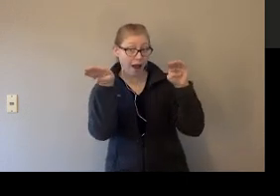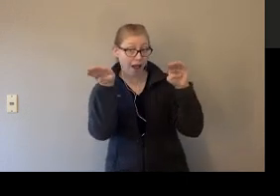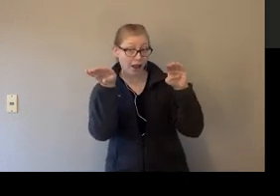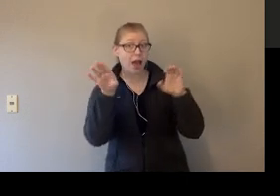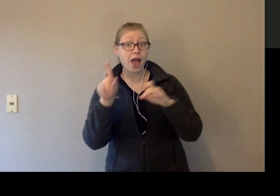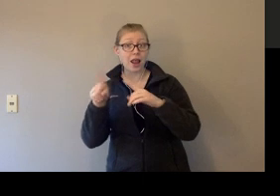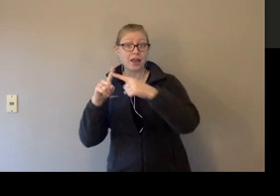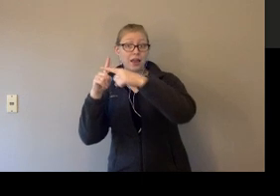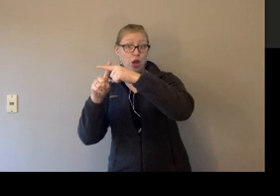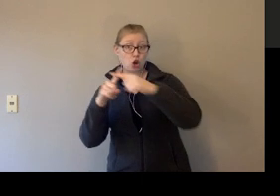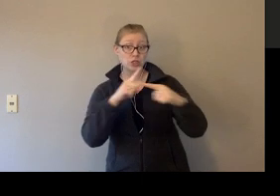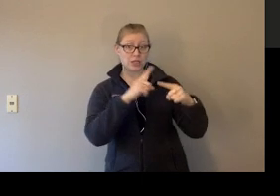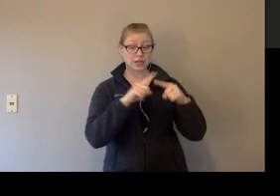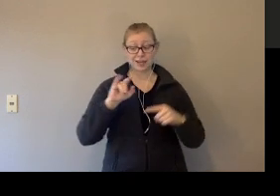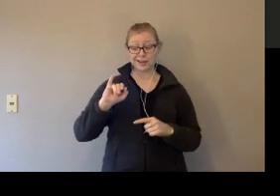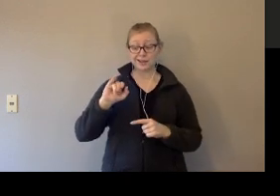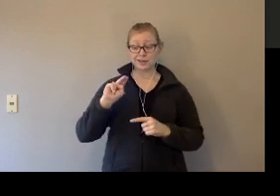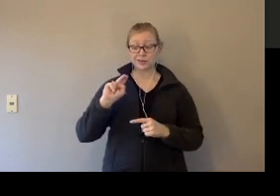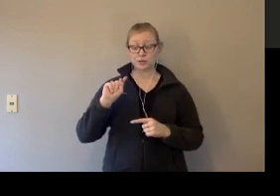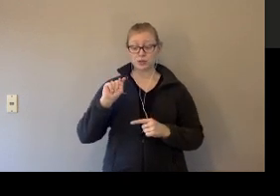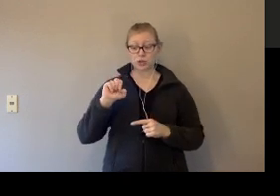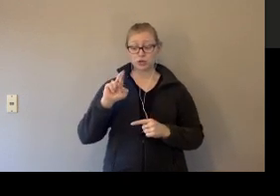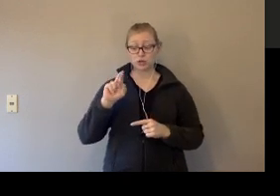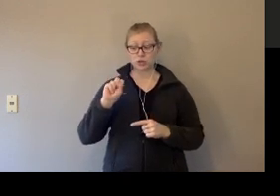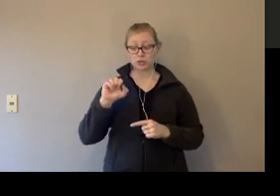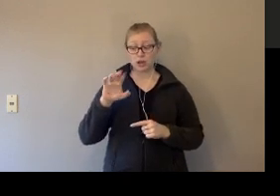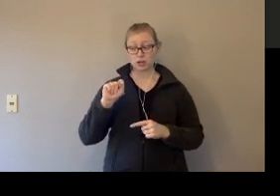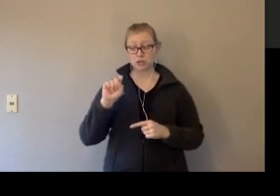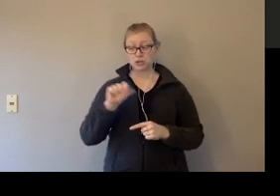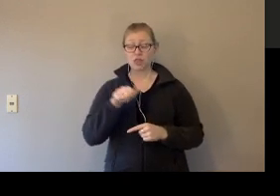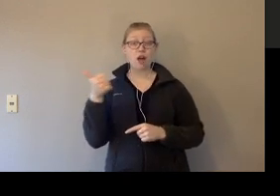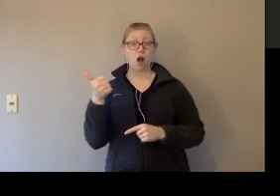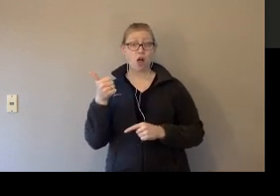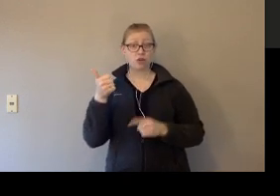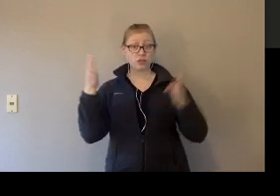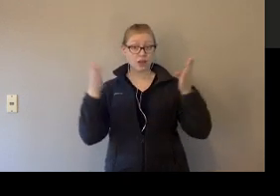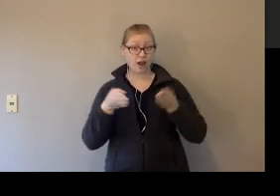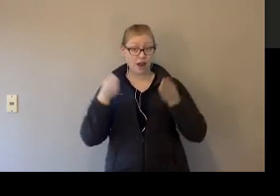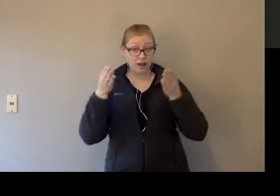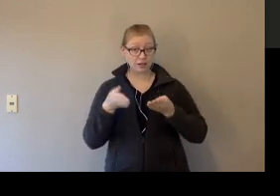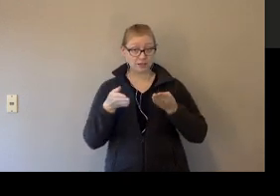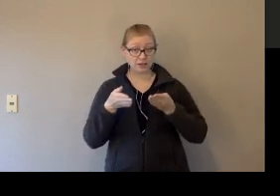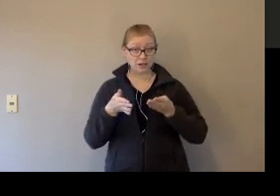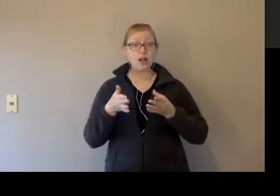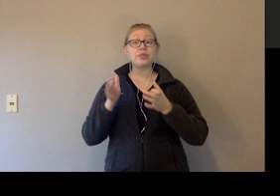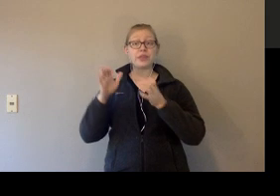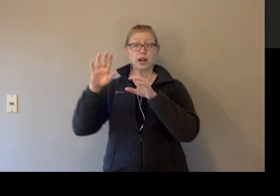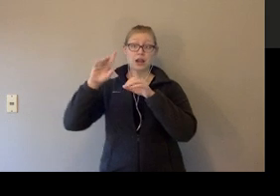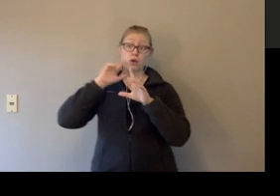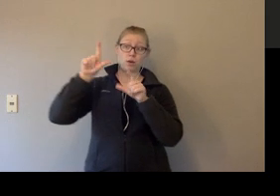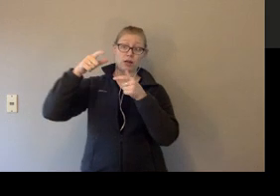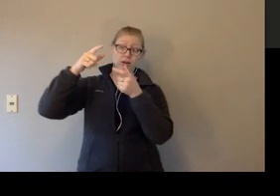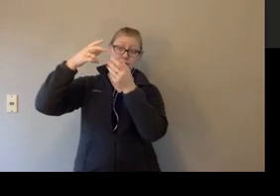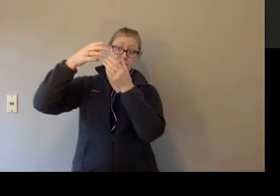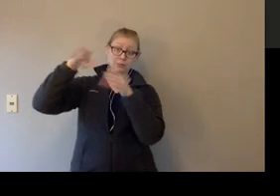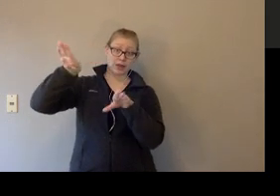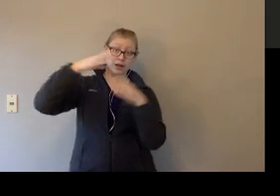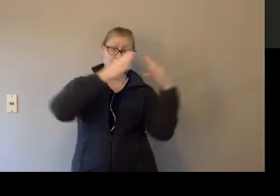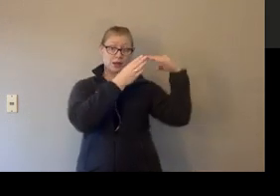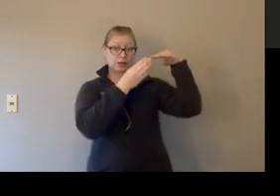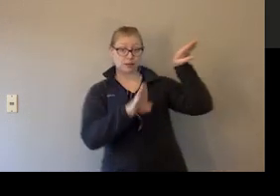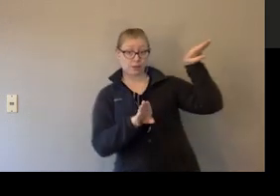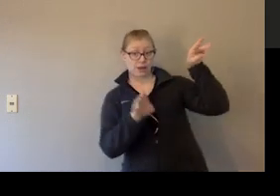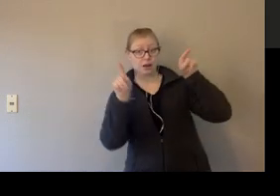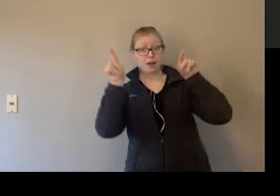Q, then that line breaks the other sides up into proportional pieces. And so we can use that